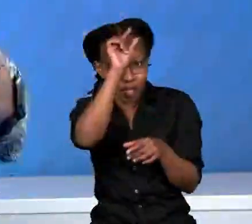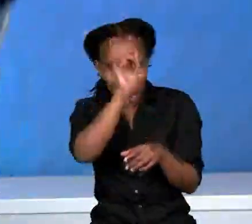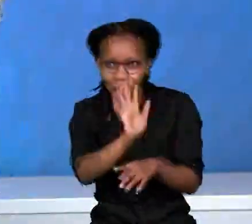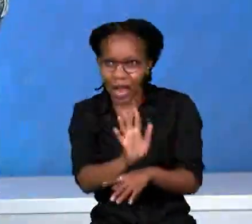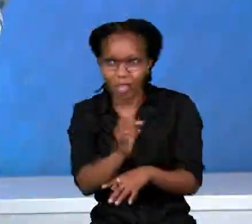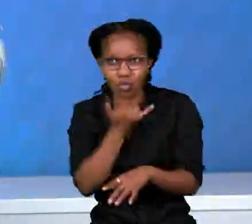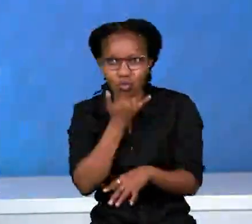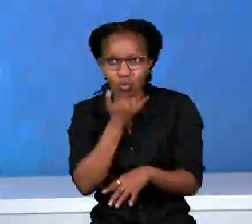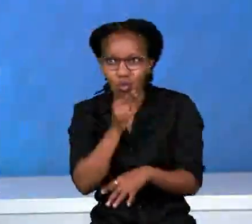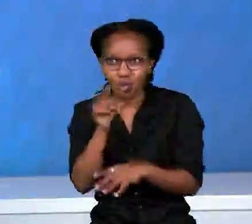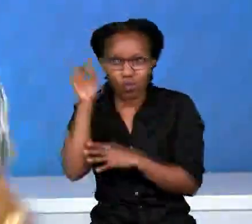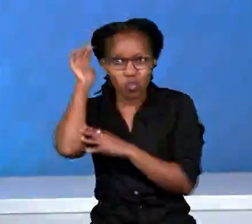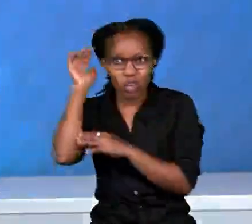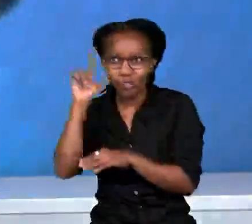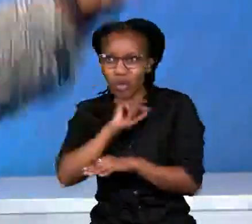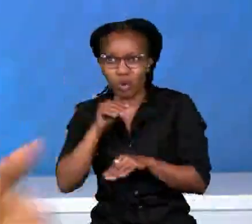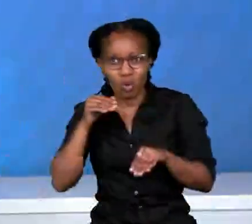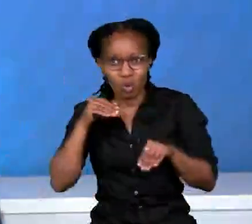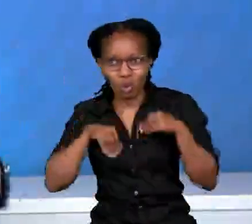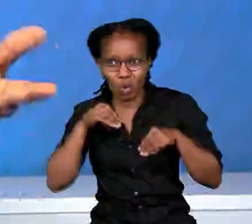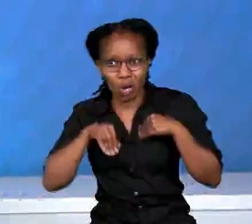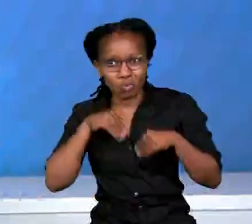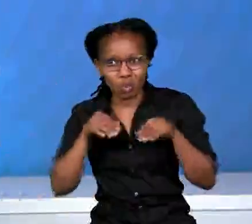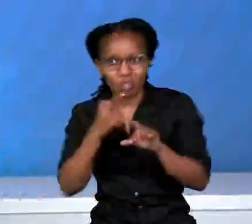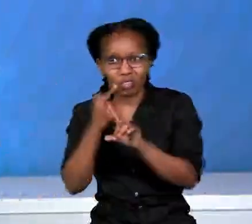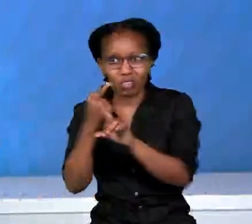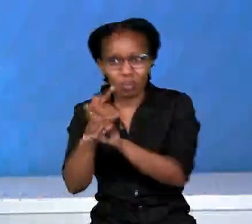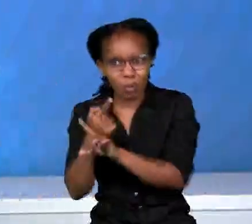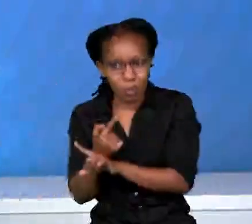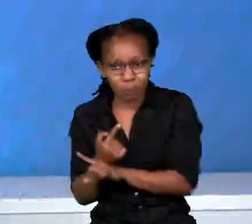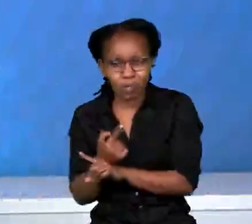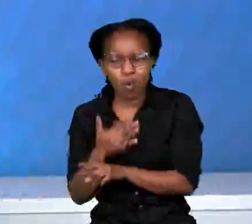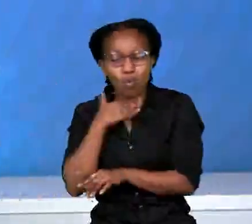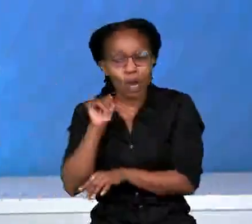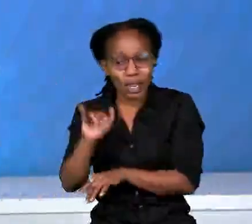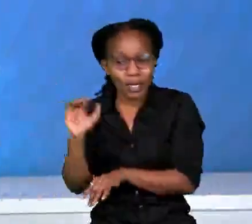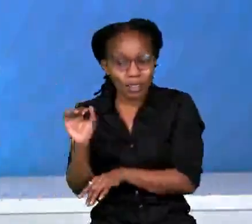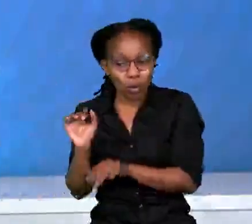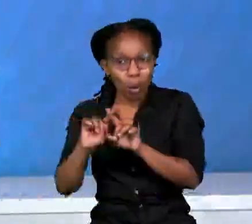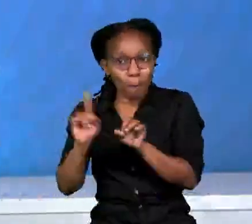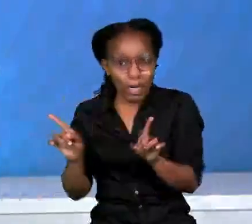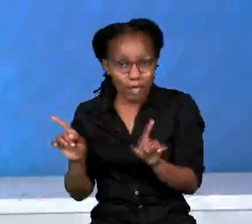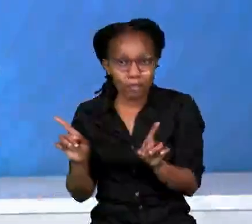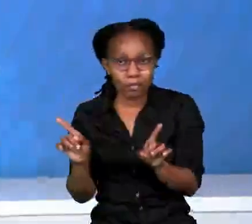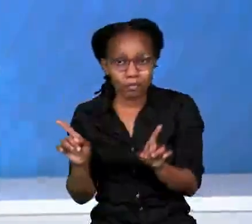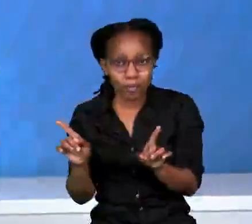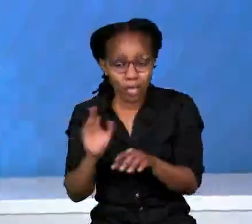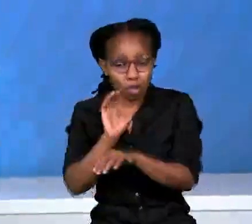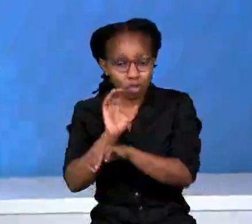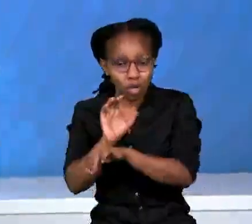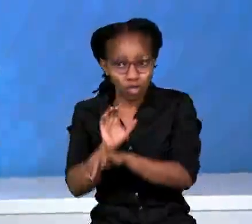very, you've had tales of Corrie Ten Boom and what have you. Absolutely. You know, that is what you do not want. But at the same time, the